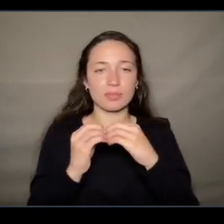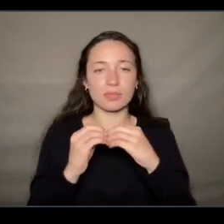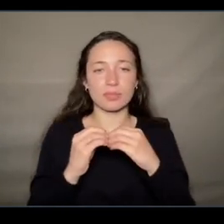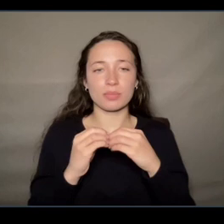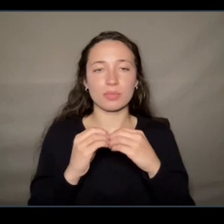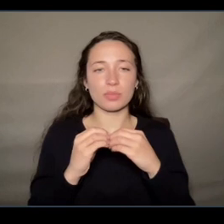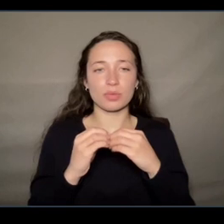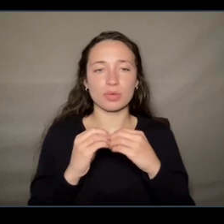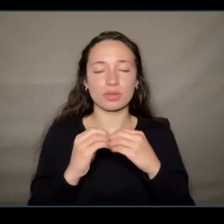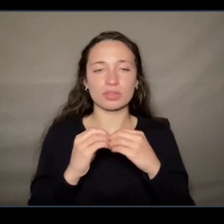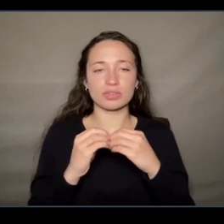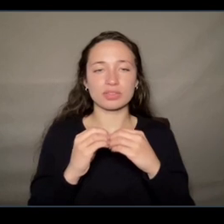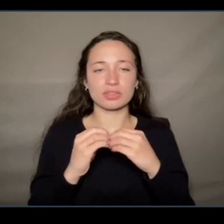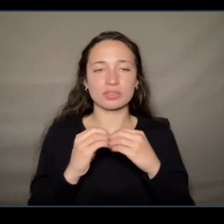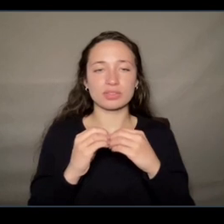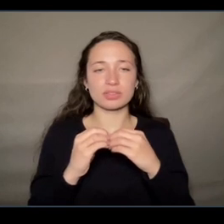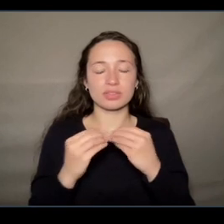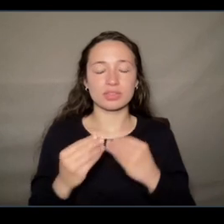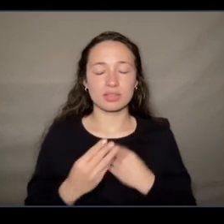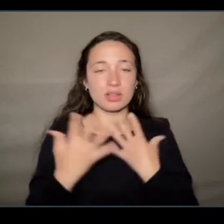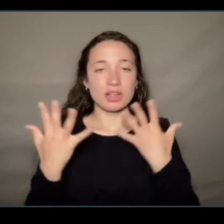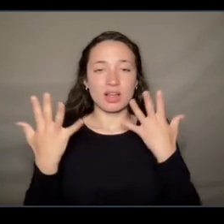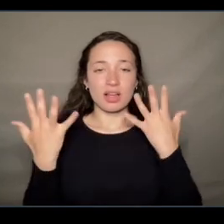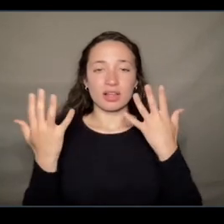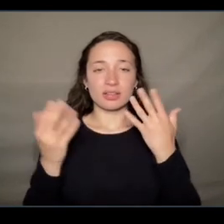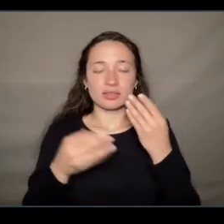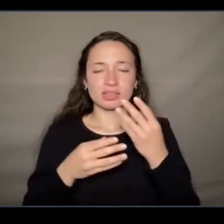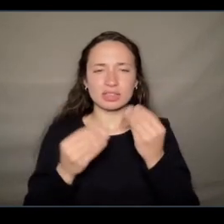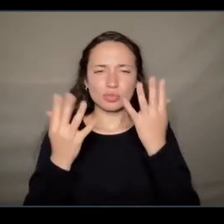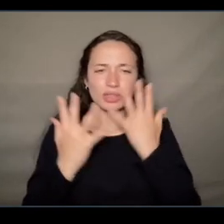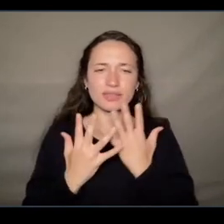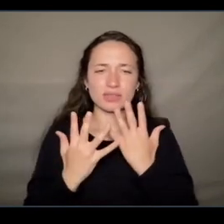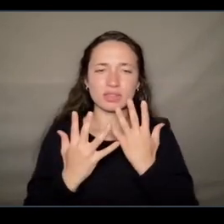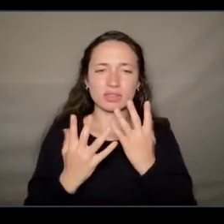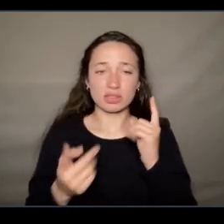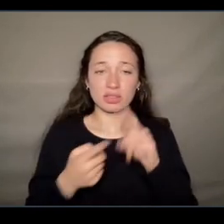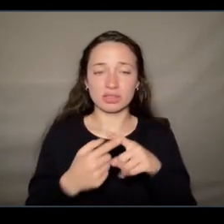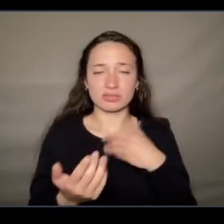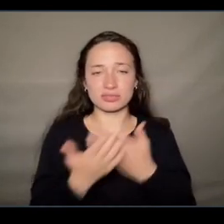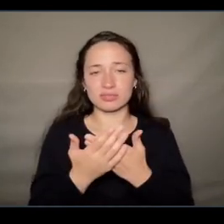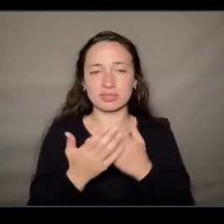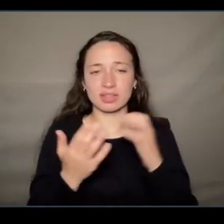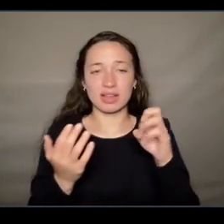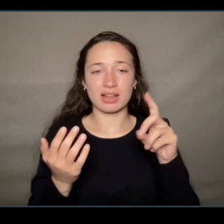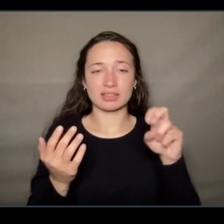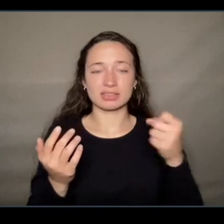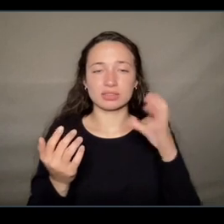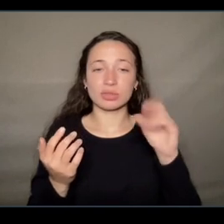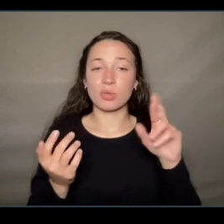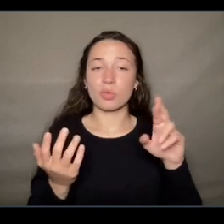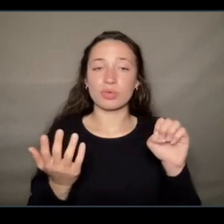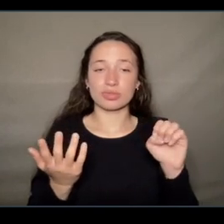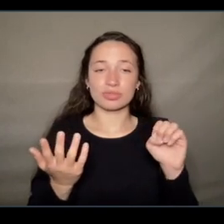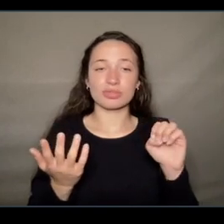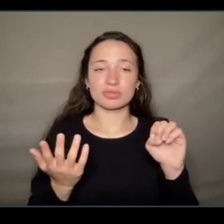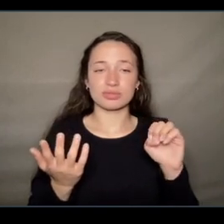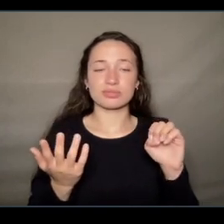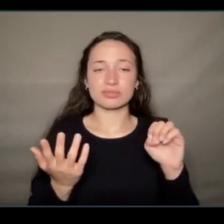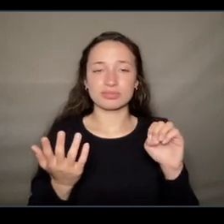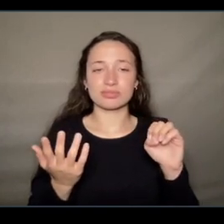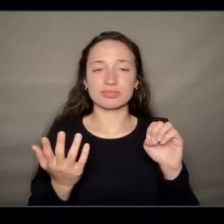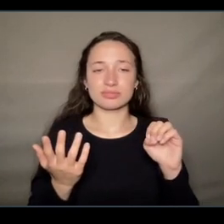Third bite and more, inheritance of joys and grief until I get to Eden's